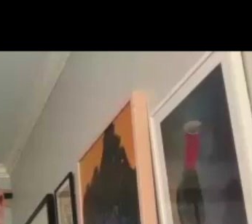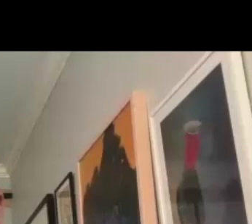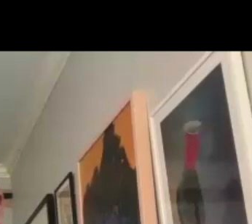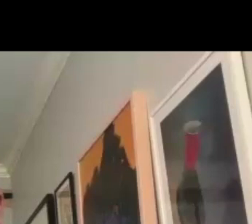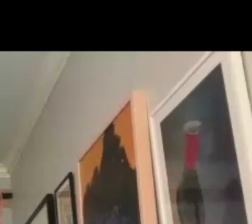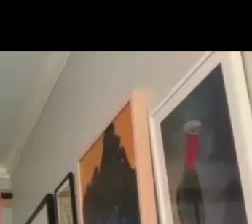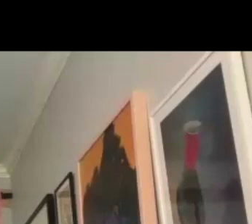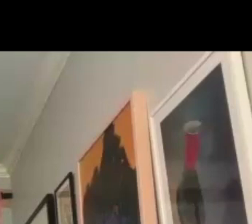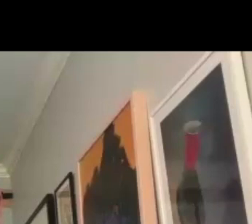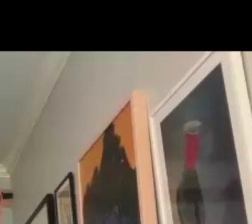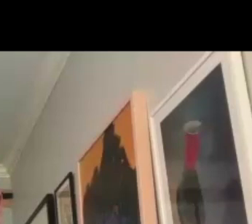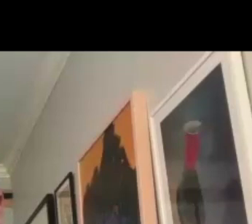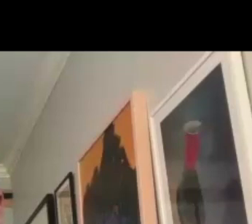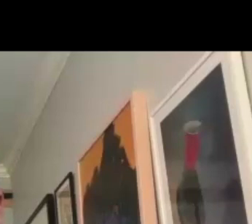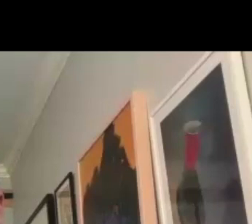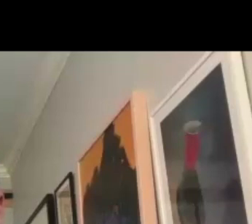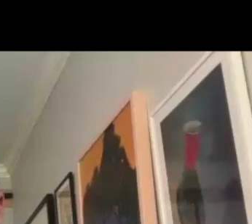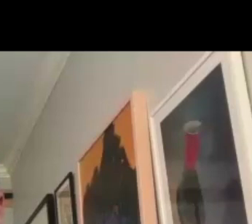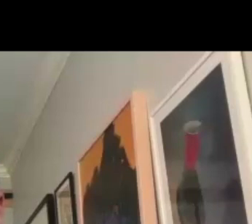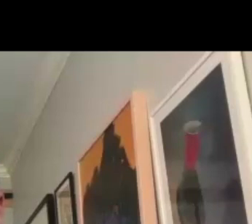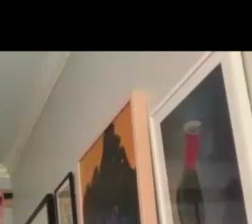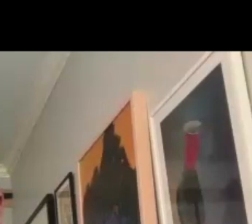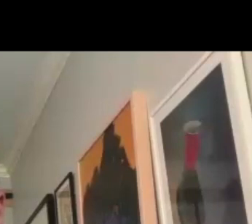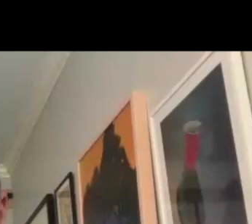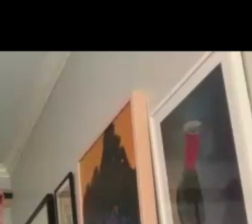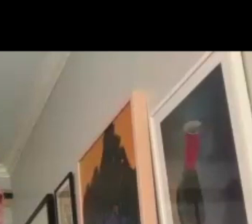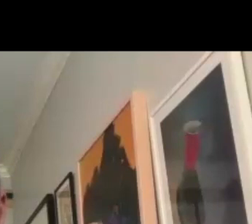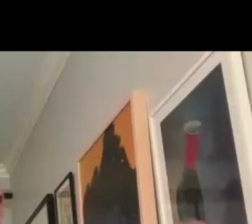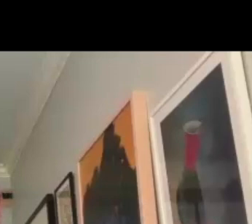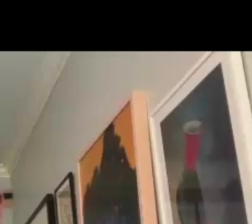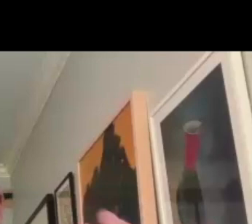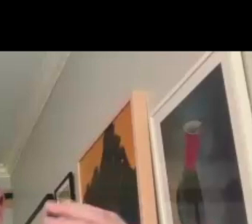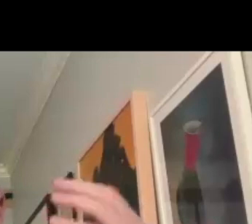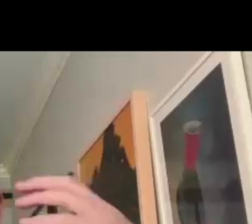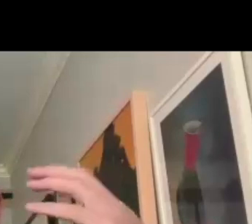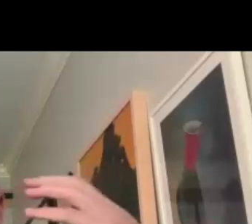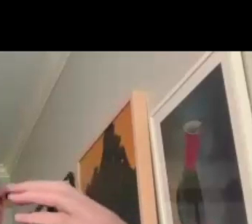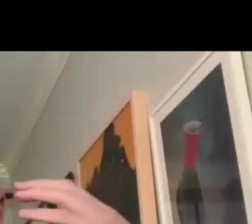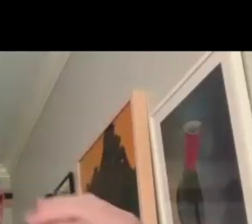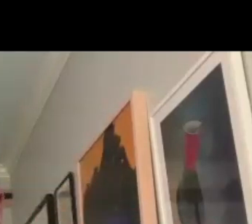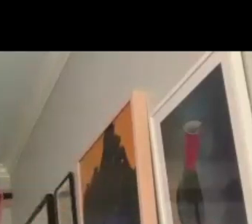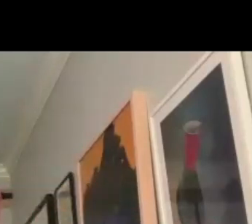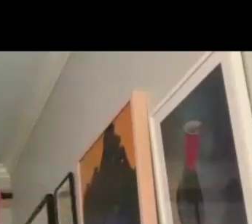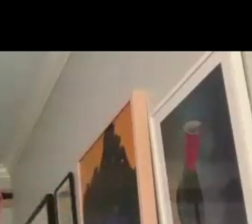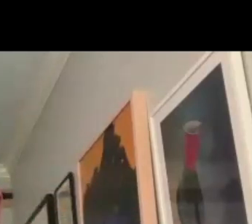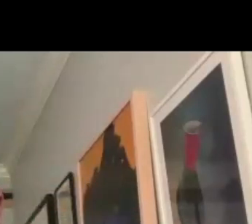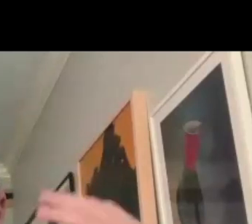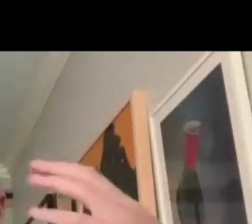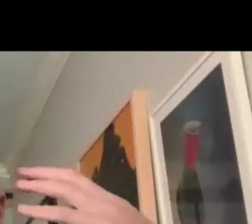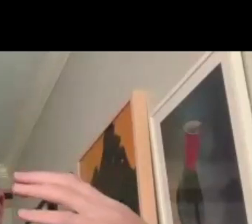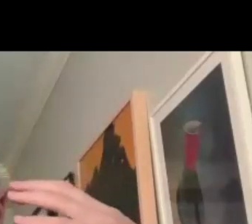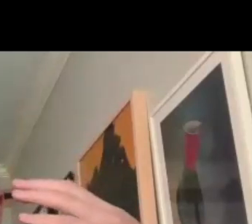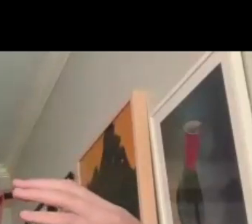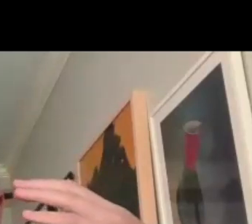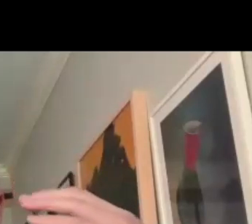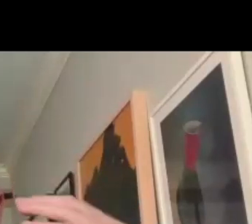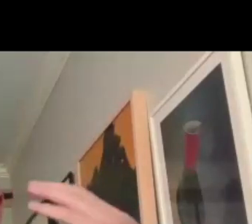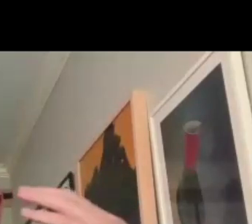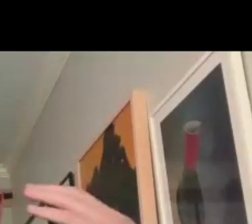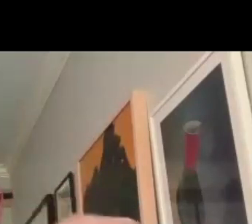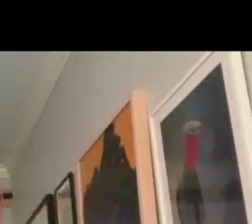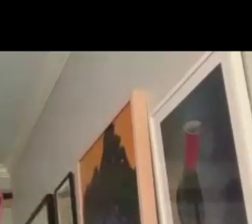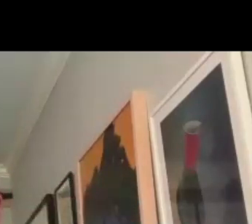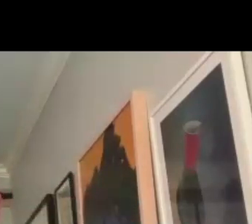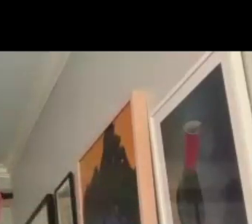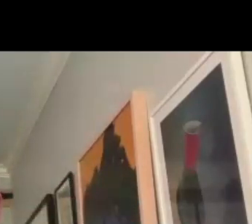chaos trying to figure out all those things that we collectively know about our kids in our heads, right?